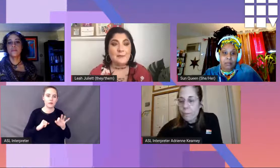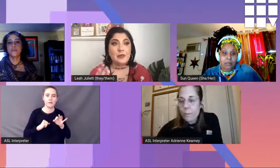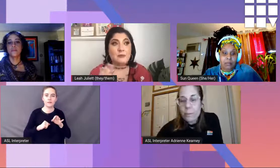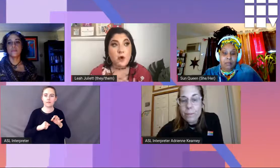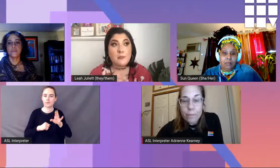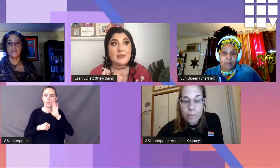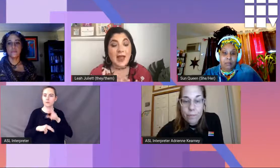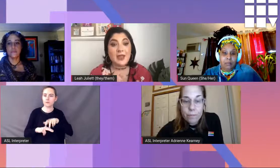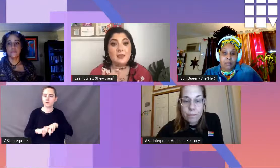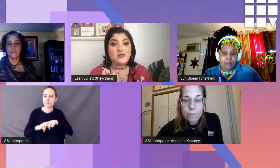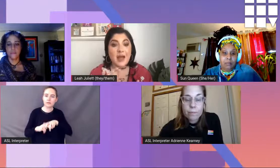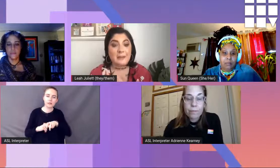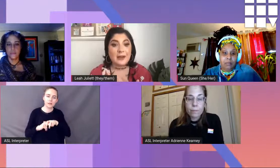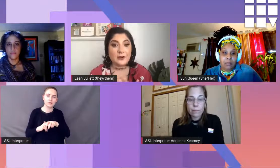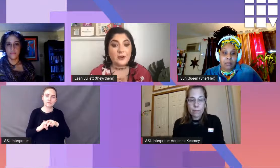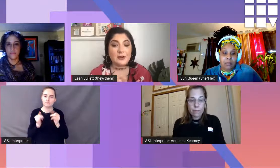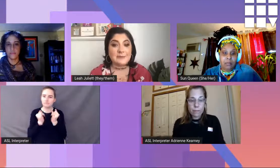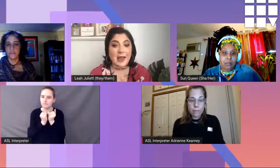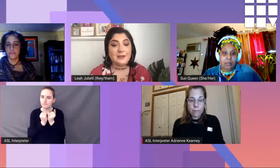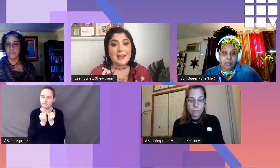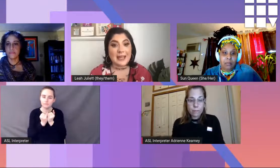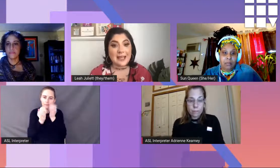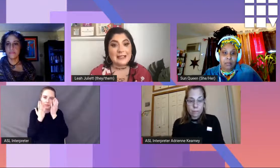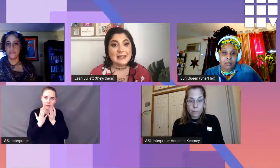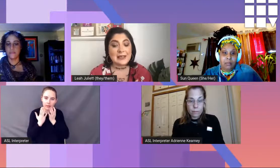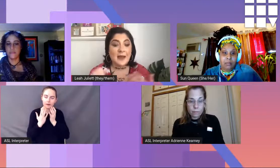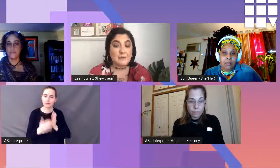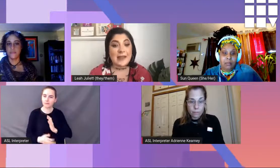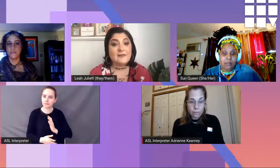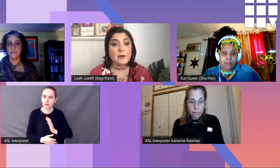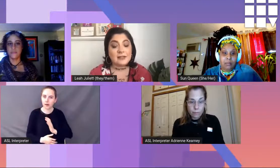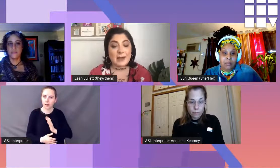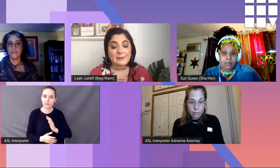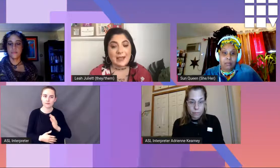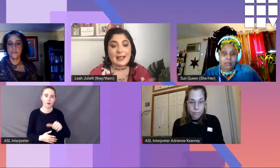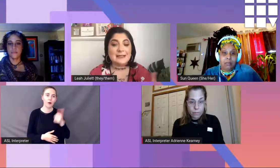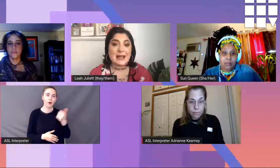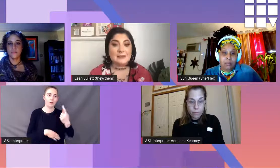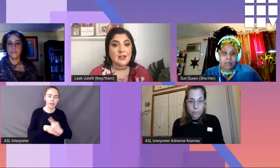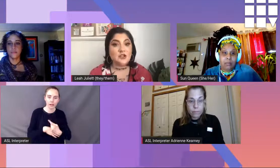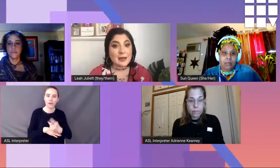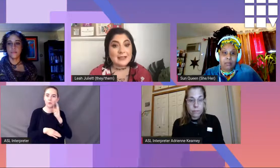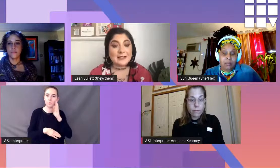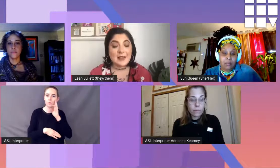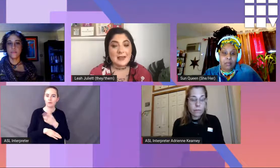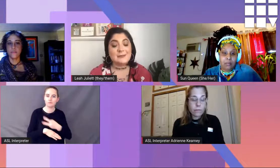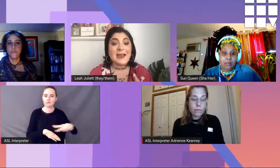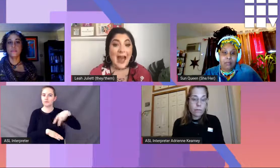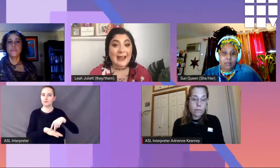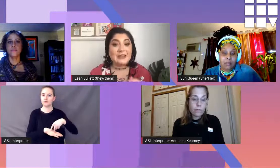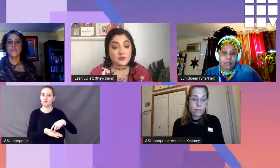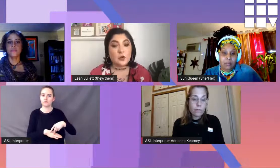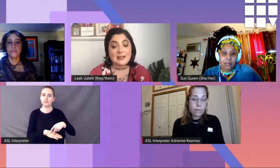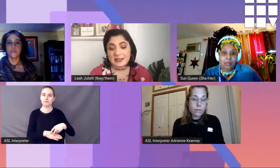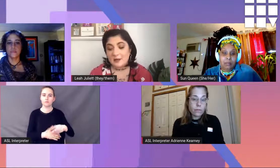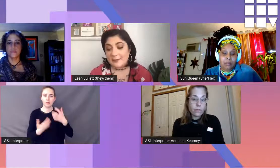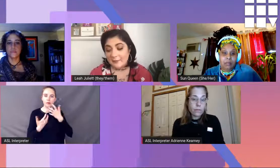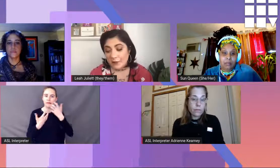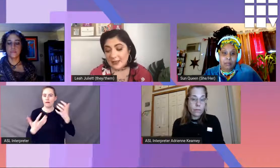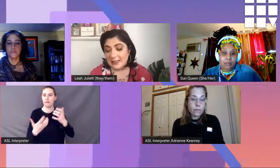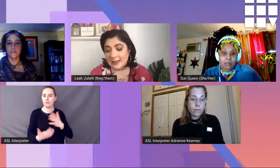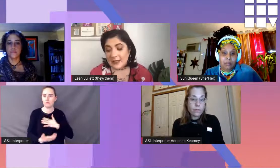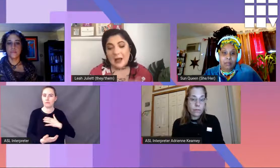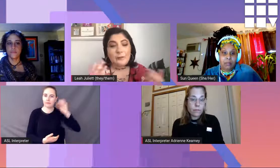out today. But the moment that microphone is back in my hands, that megaphone is back in my hands, that's my choice. That's my active choice to